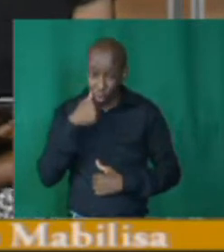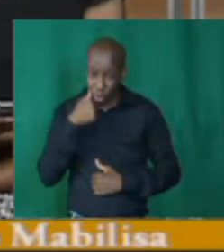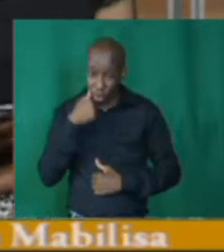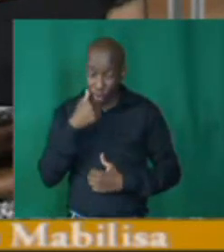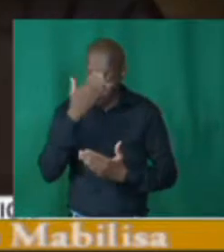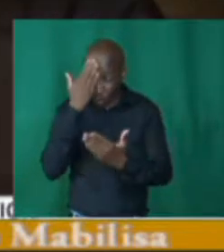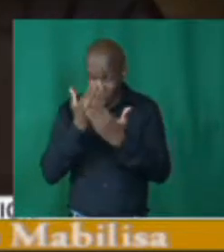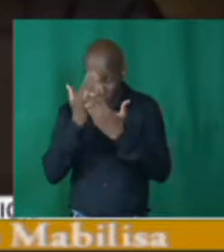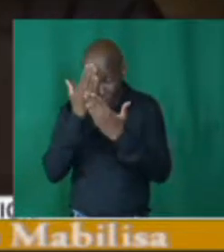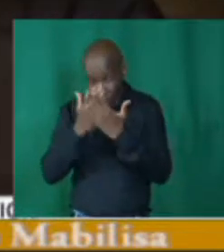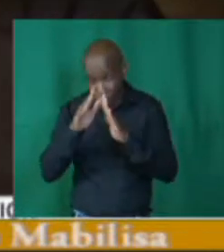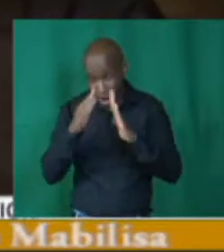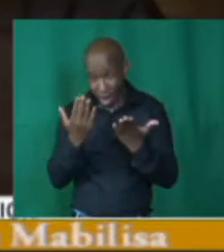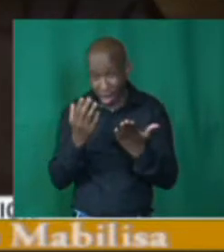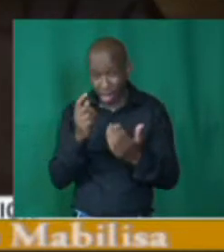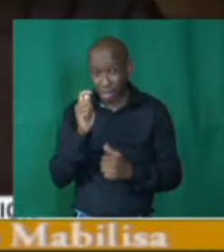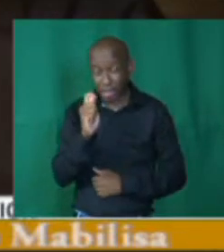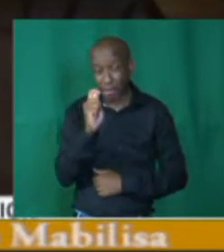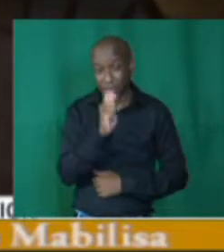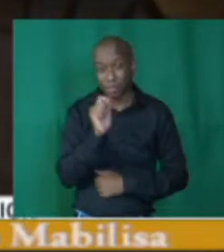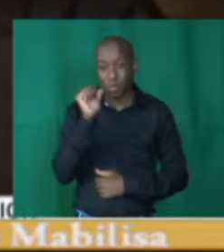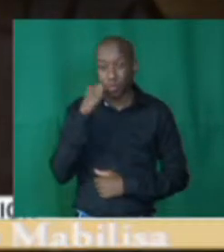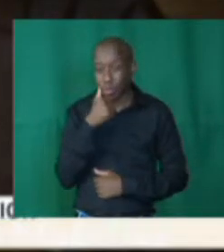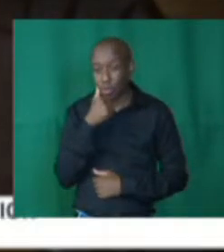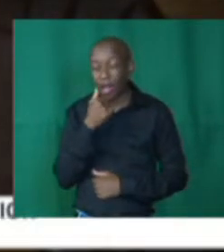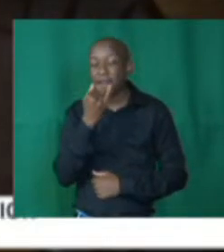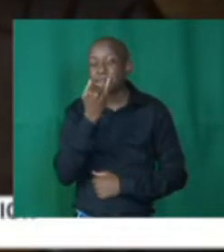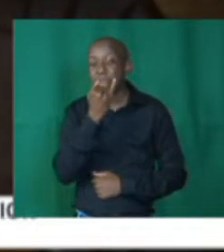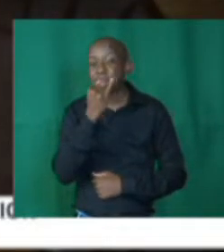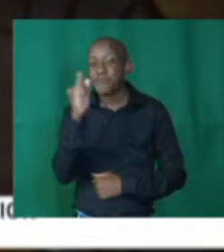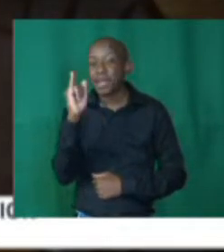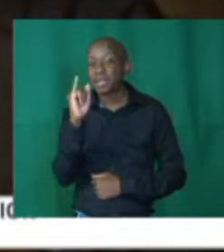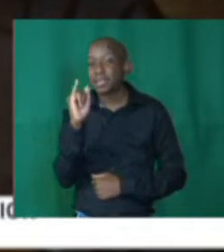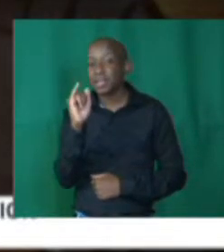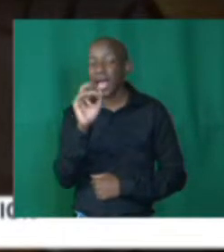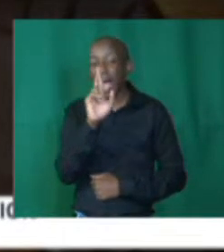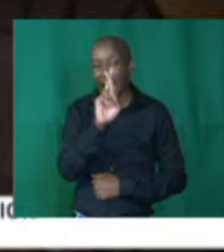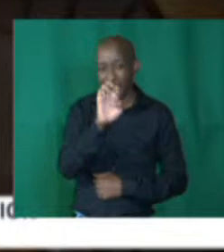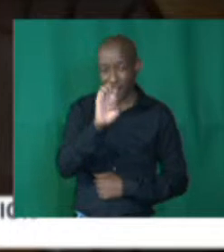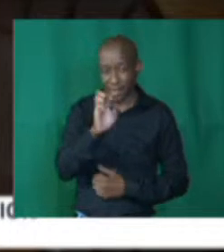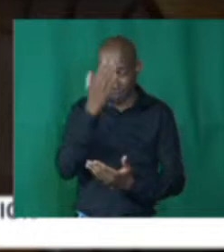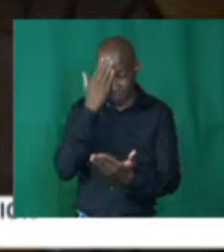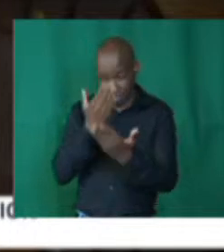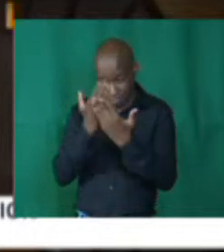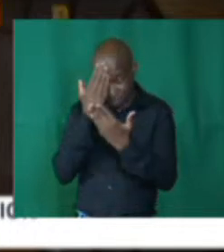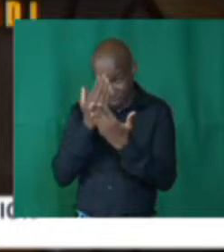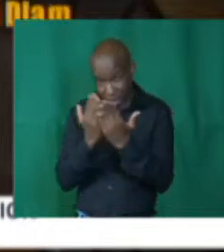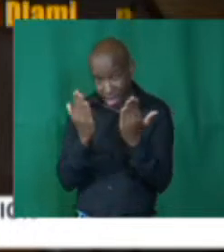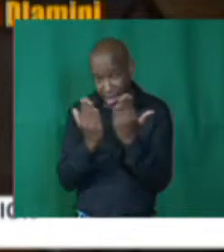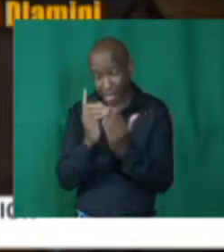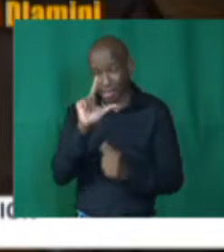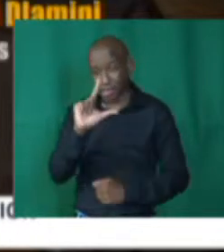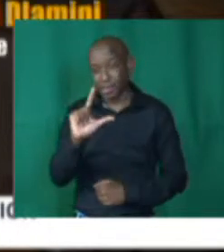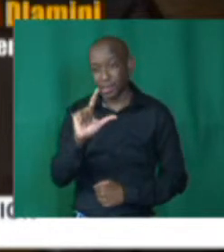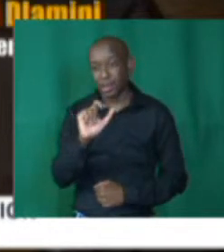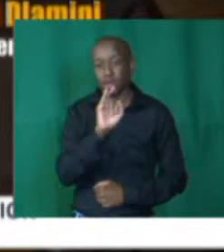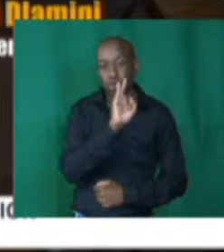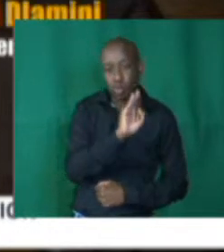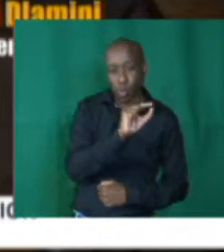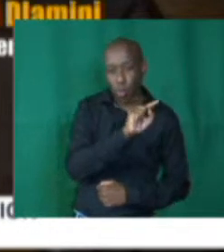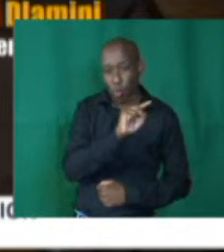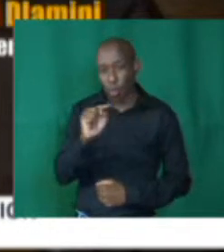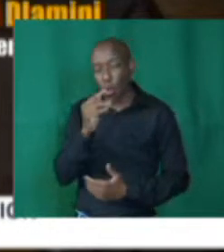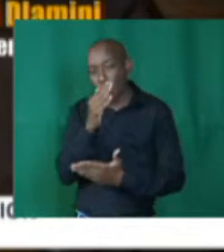tomorrow's timetable looks like this. First off, we have religious education for grade 7 from 2